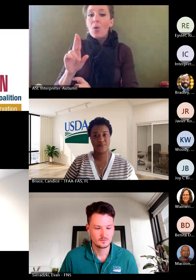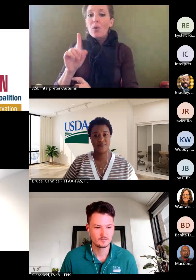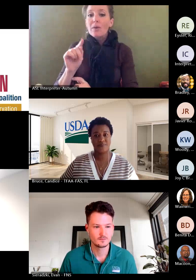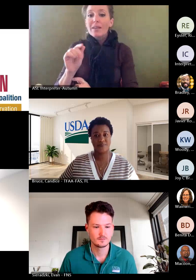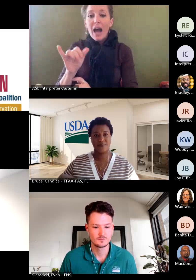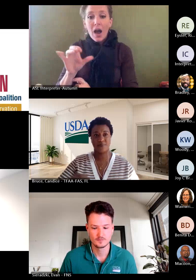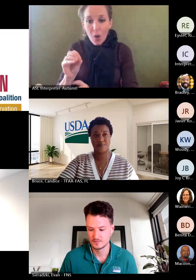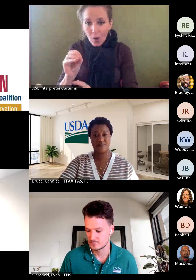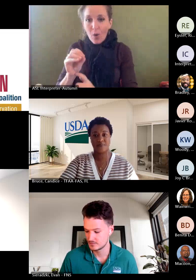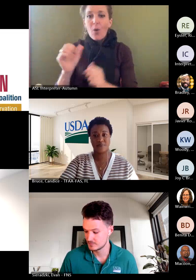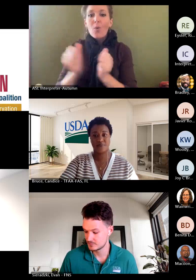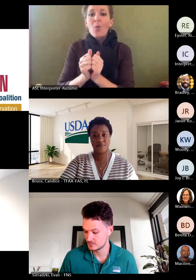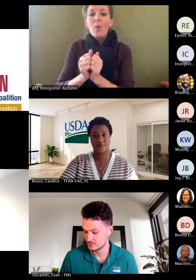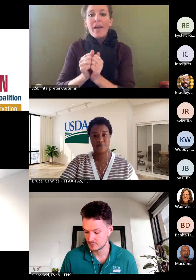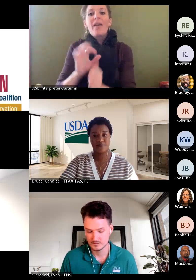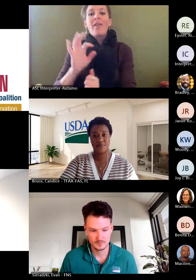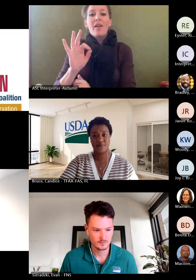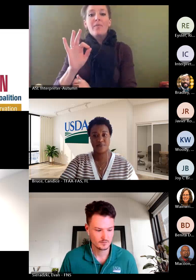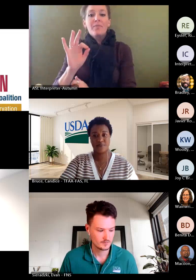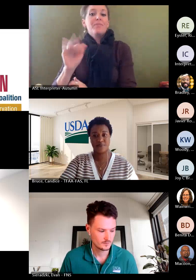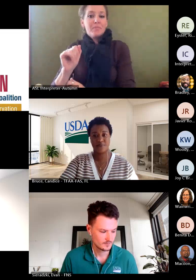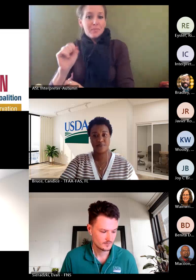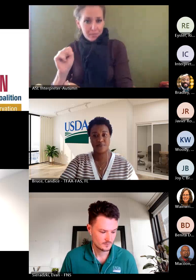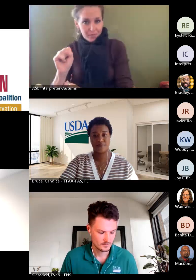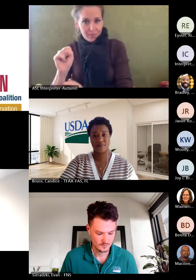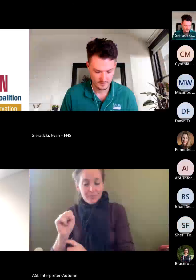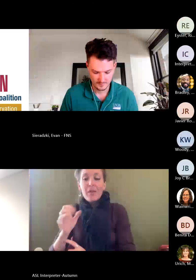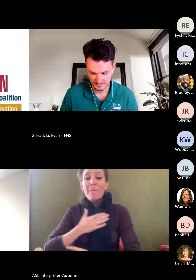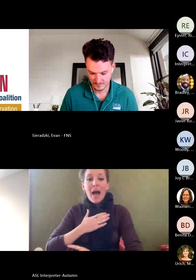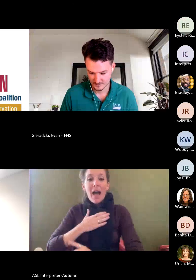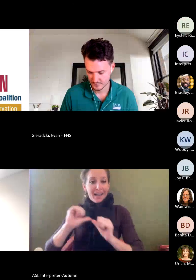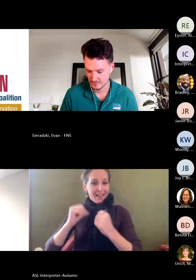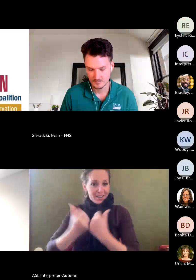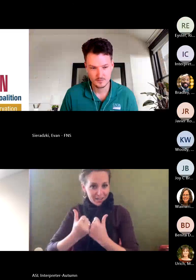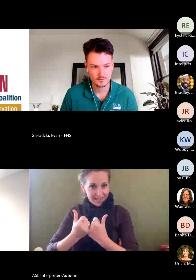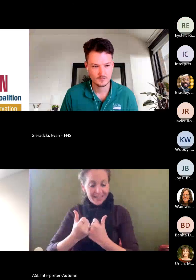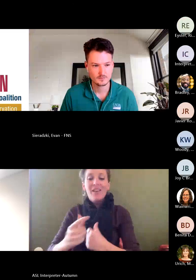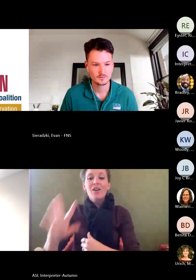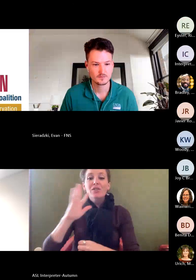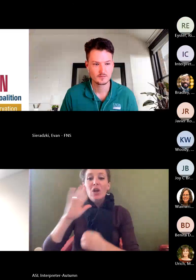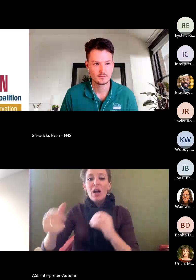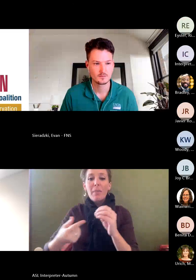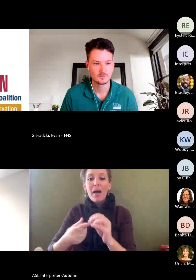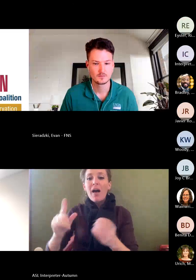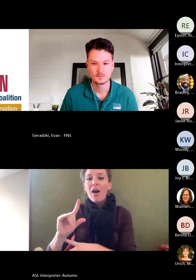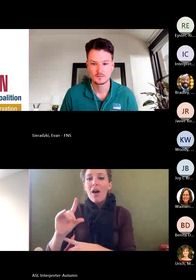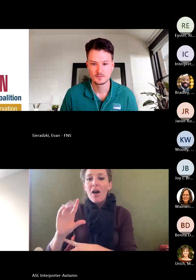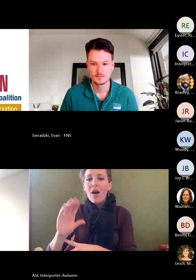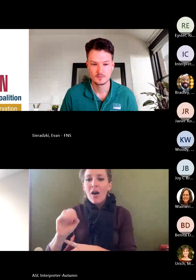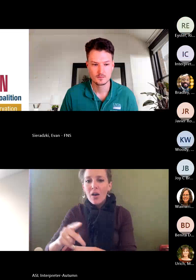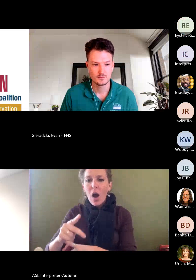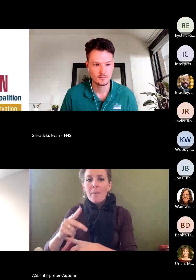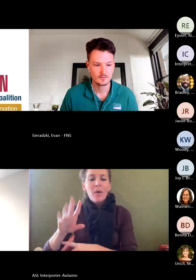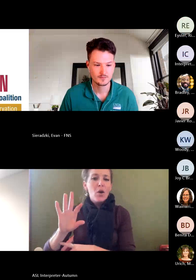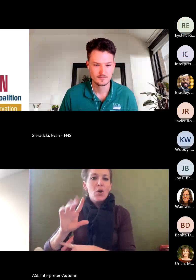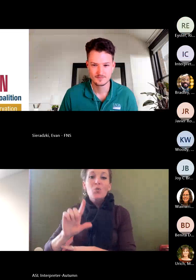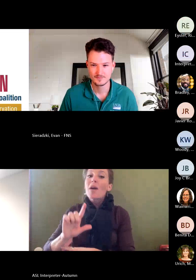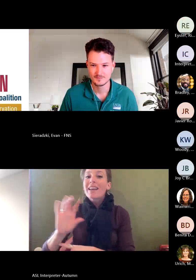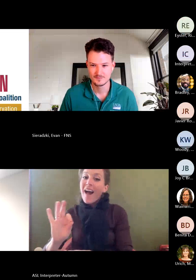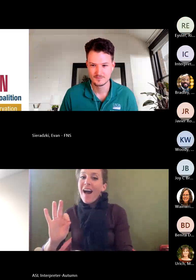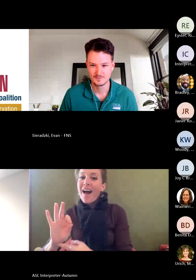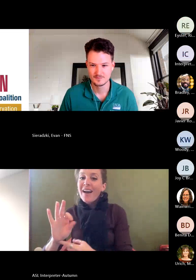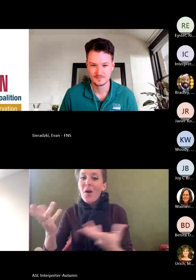Agricultural Service, my home agency, and she is going to talk to us about COP29 and tell us what that acronym means